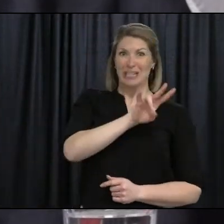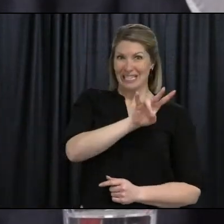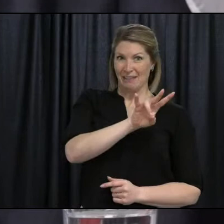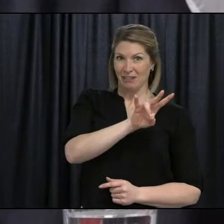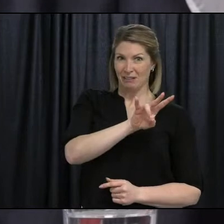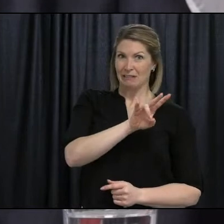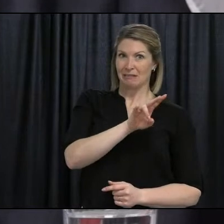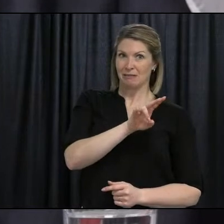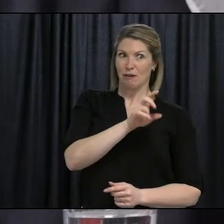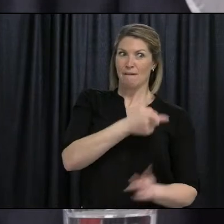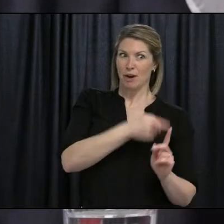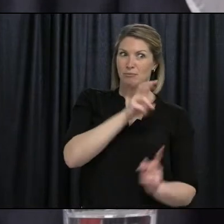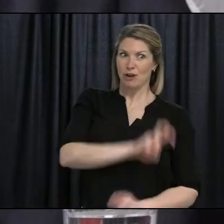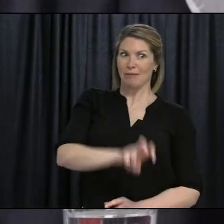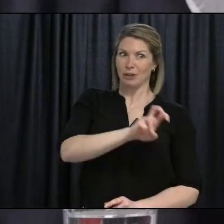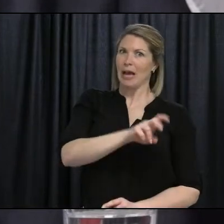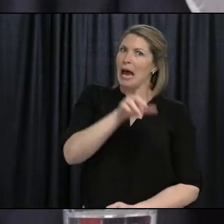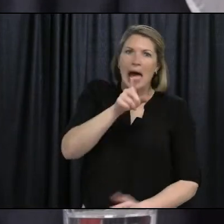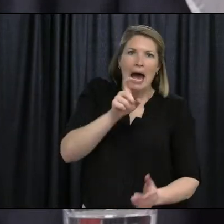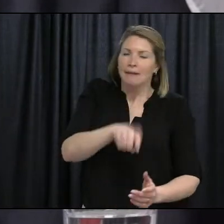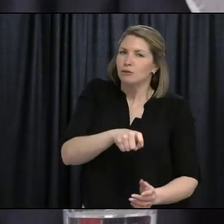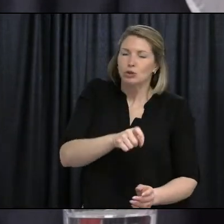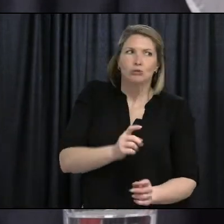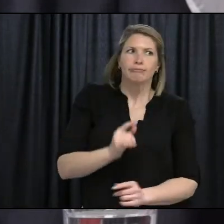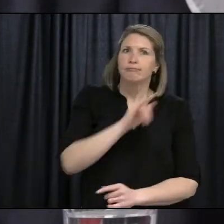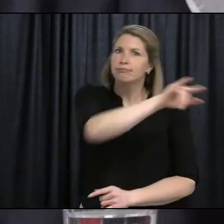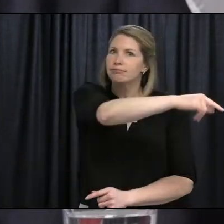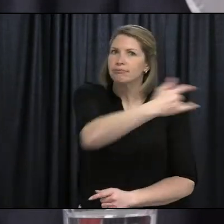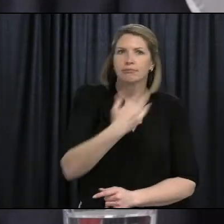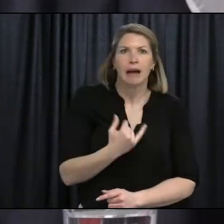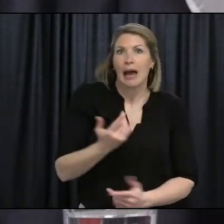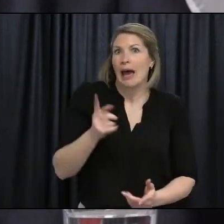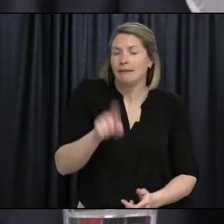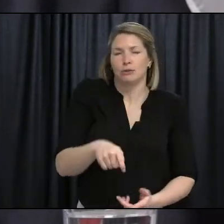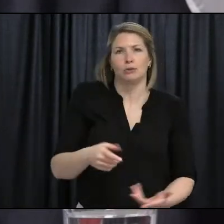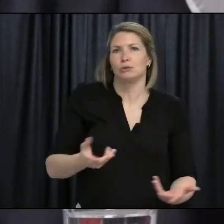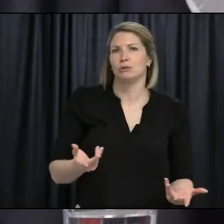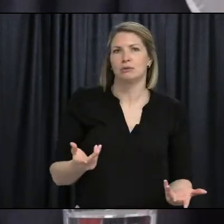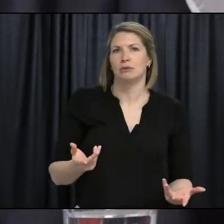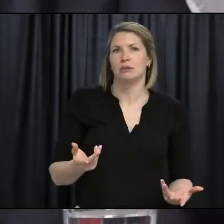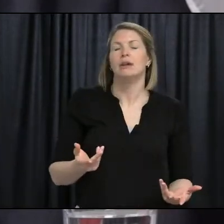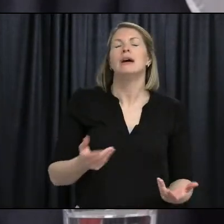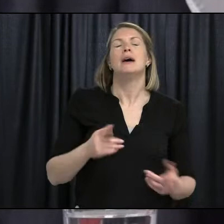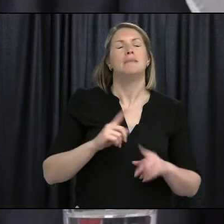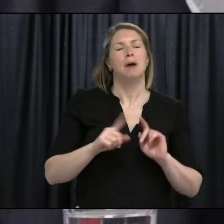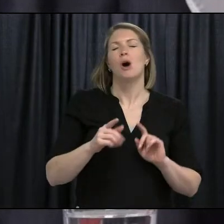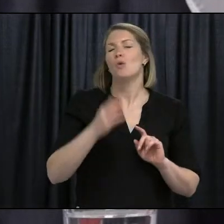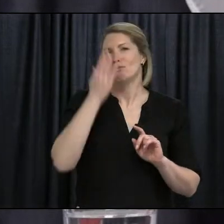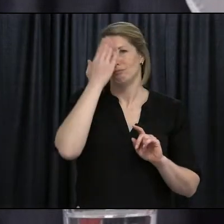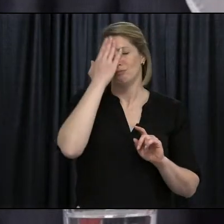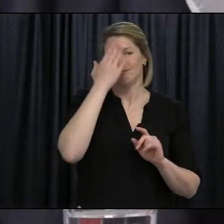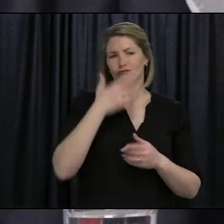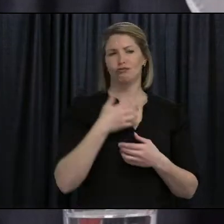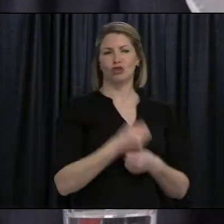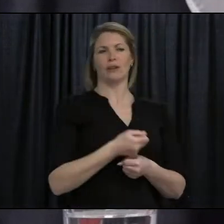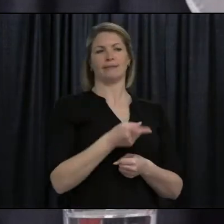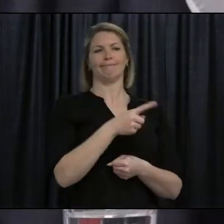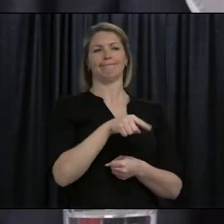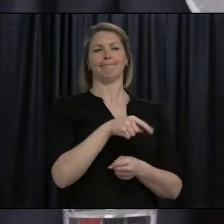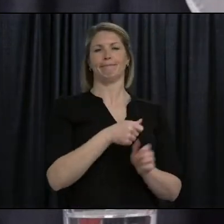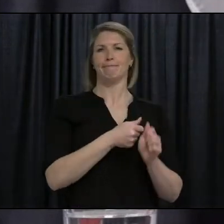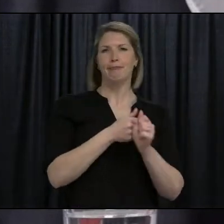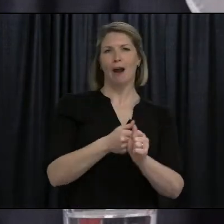thing is that most of the time we have no doubt that they are following the rules and following Dr.